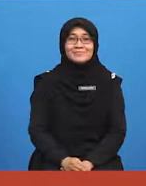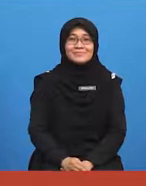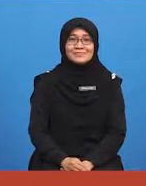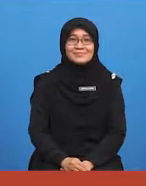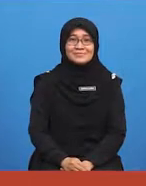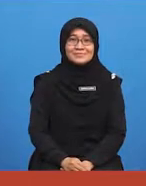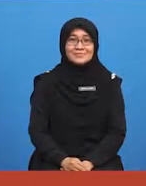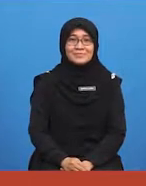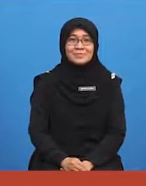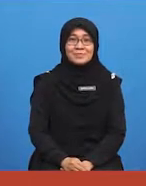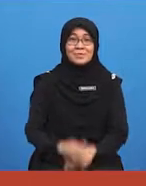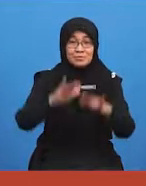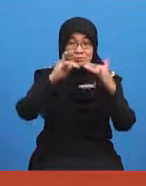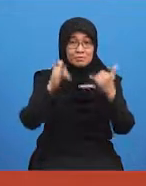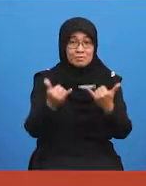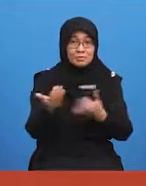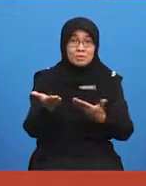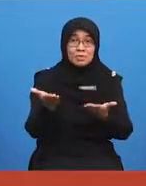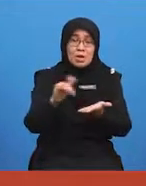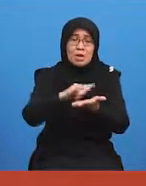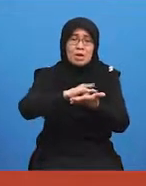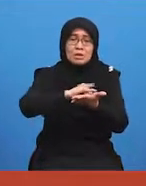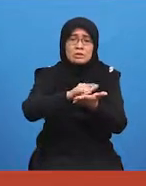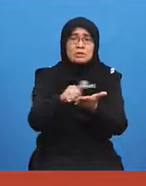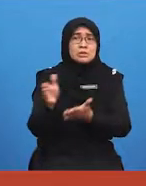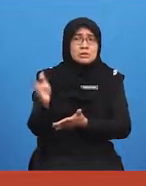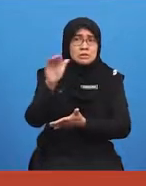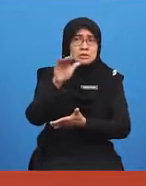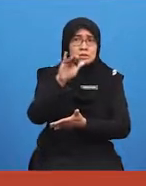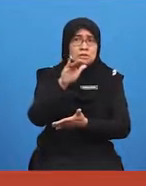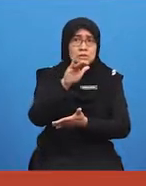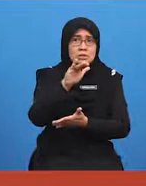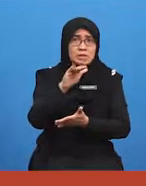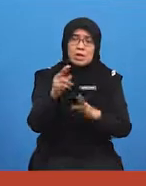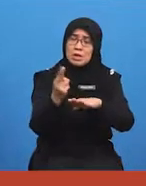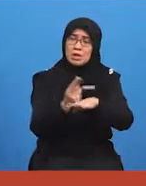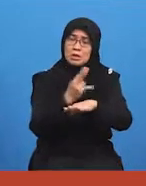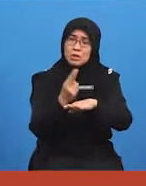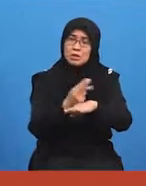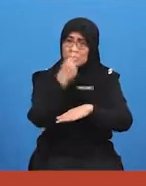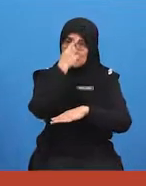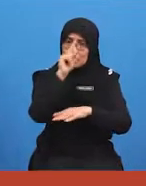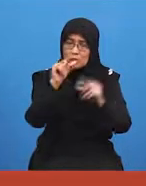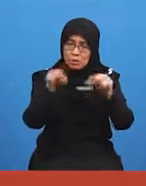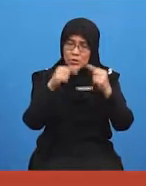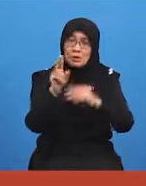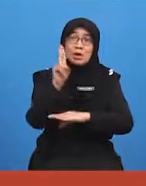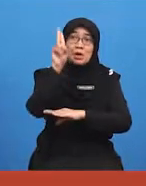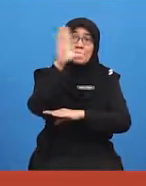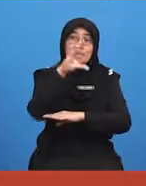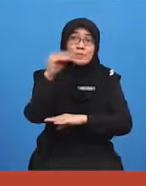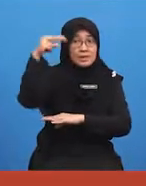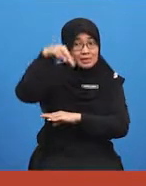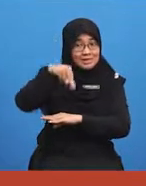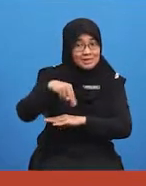These are stairs. I use the stairs to go up and down my house. Come on,